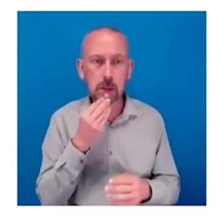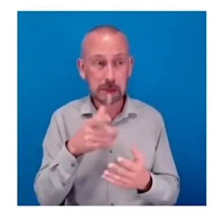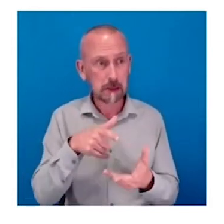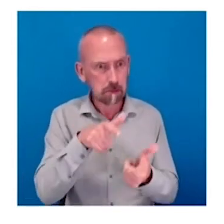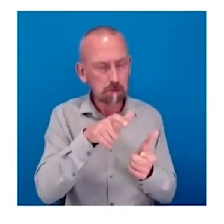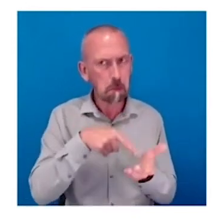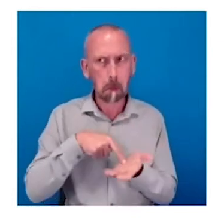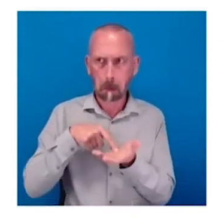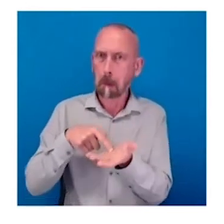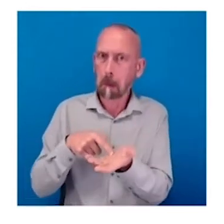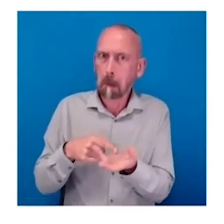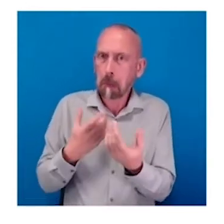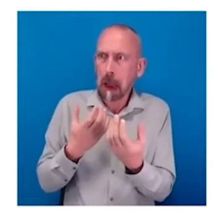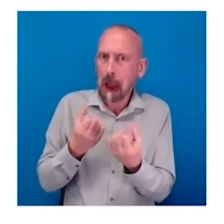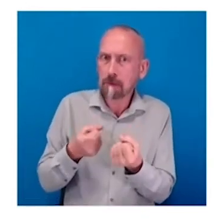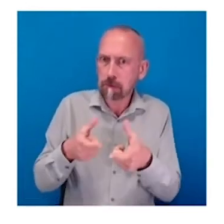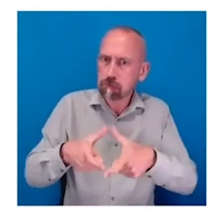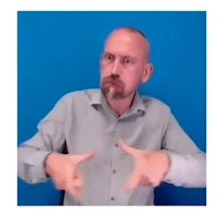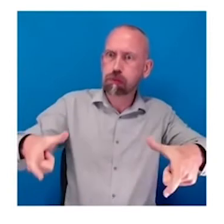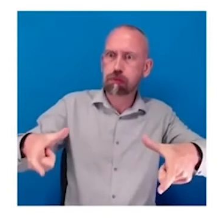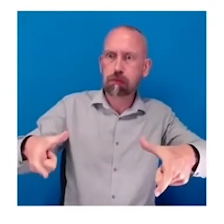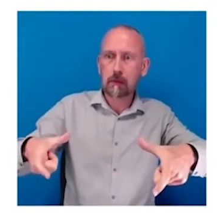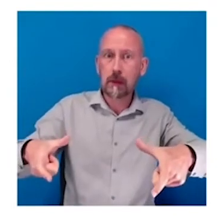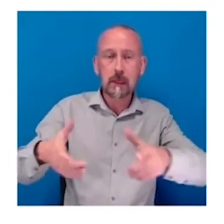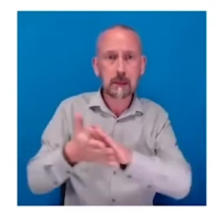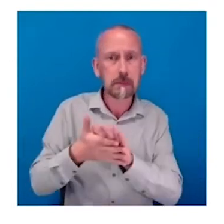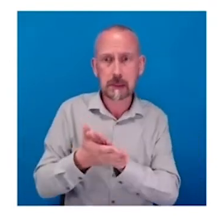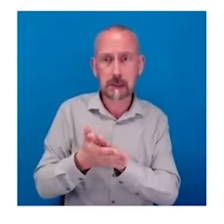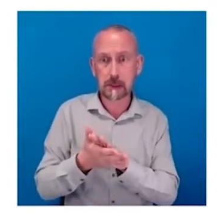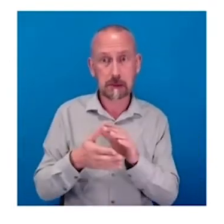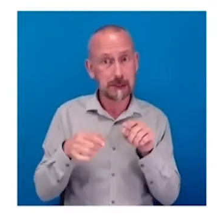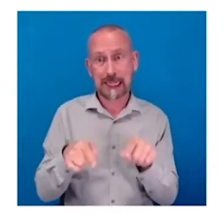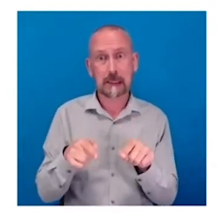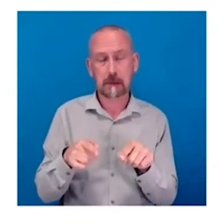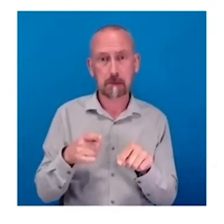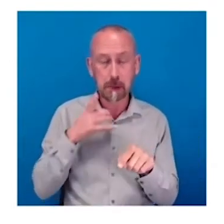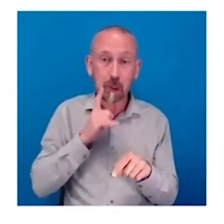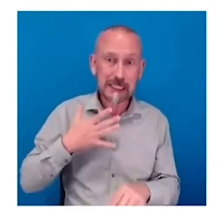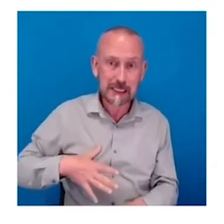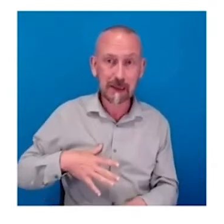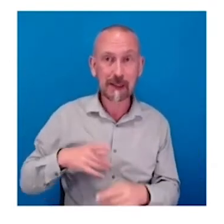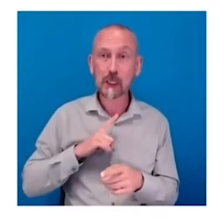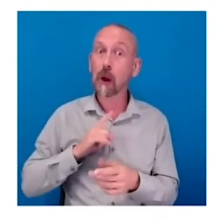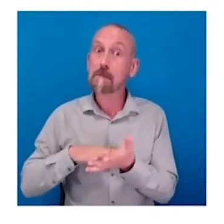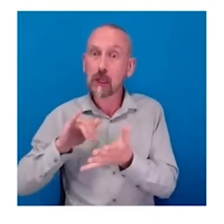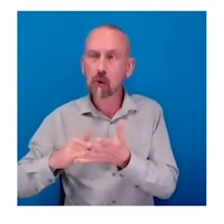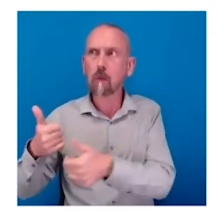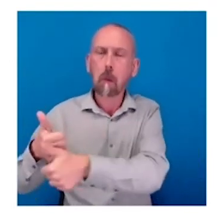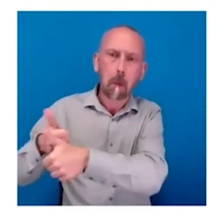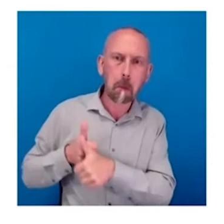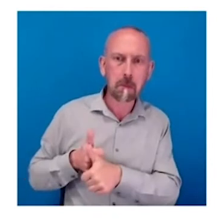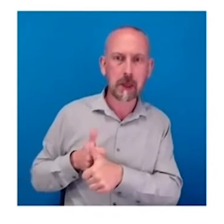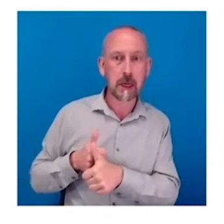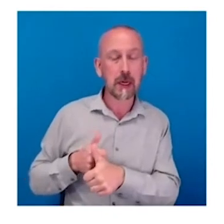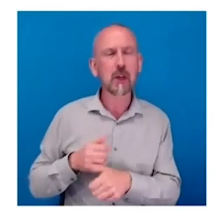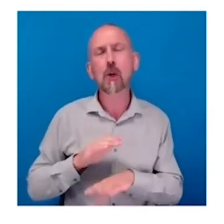here, because there's a market in this. And that's the reason why we got Microsoft behind this. They're not only doing it because it's